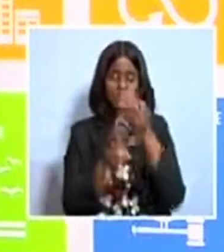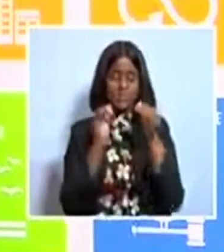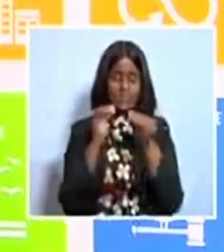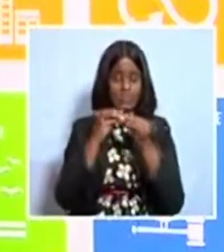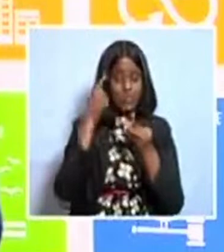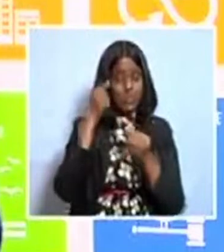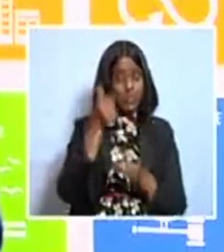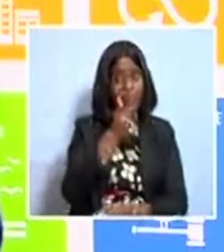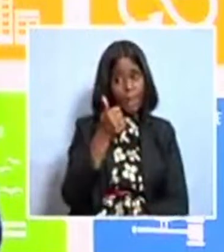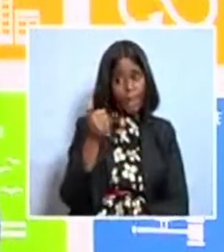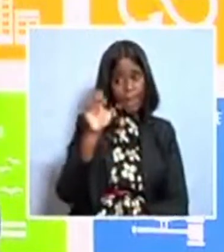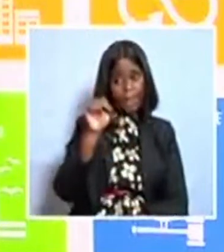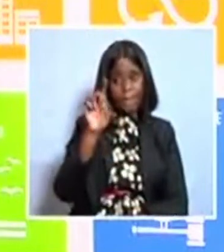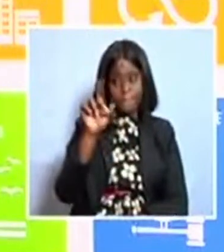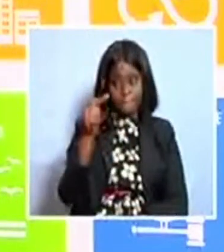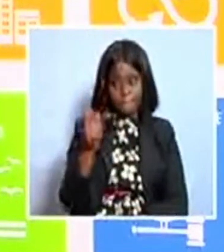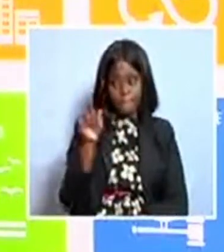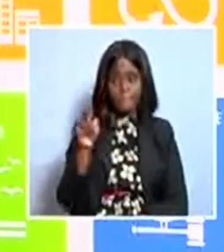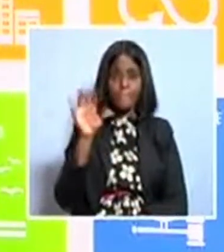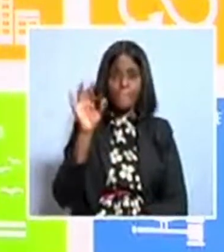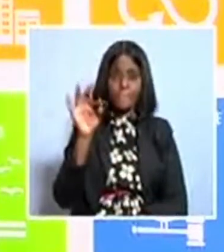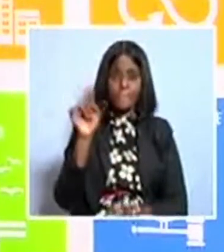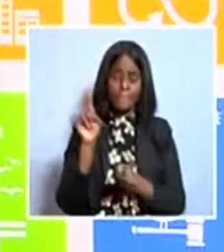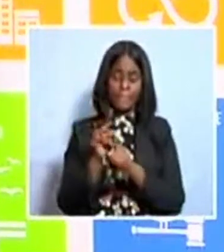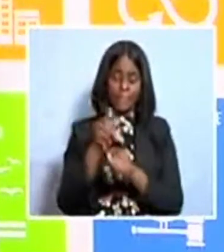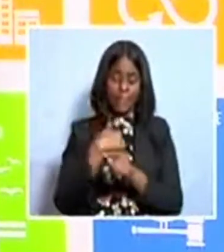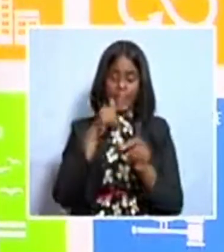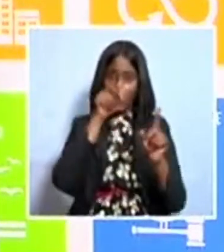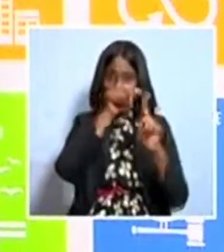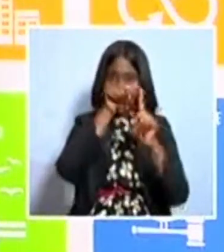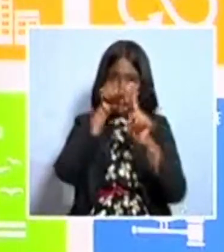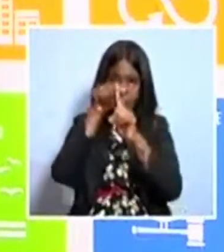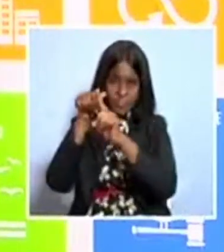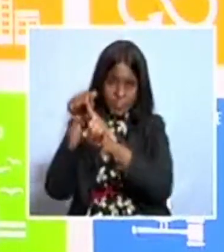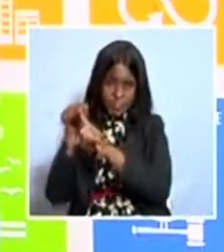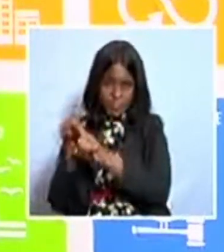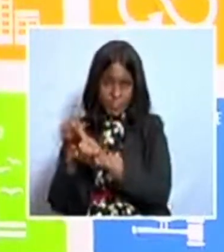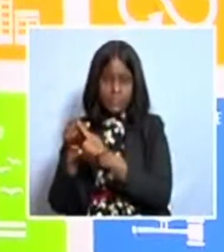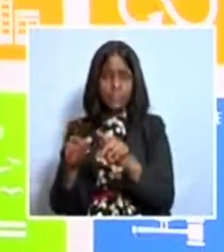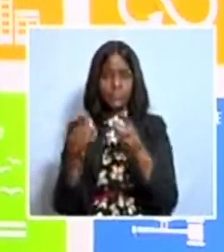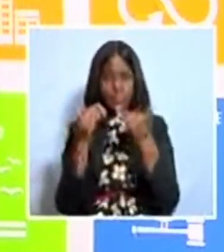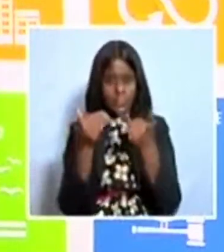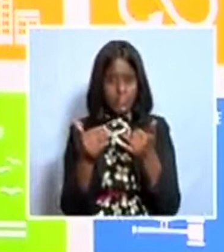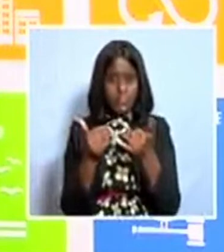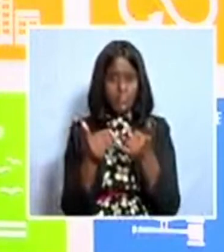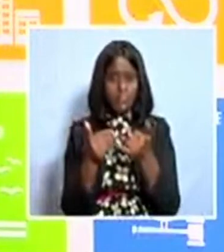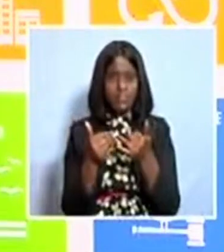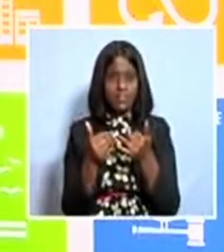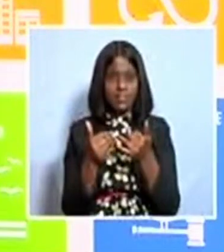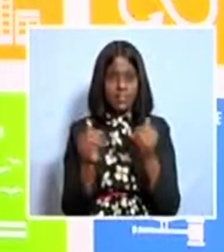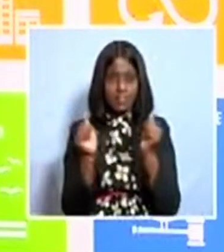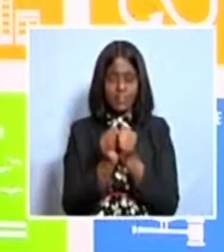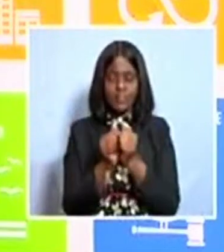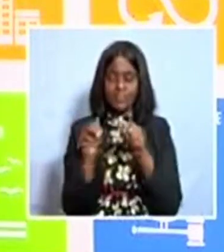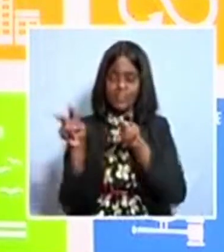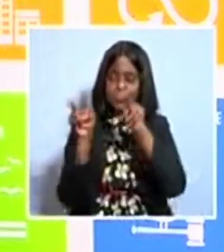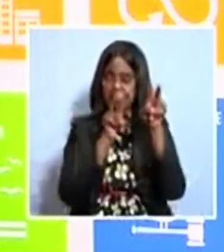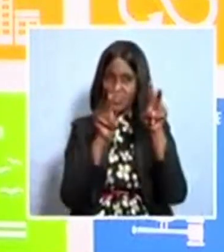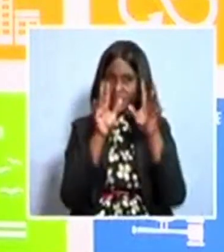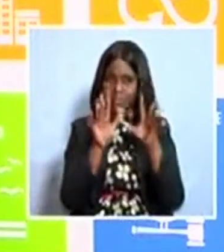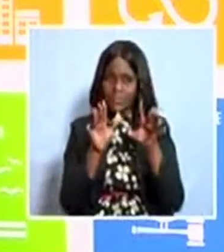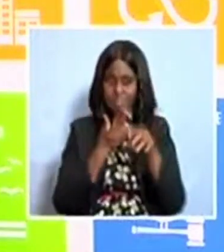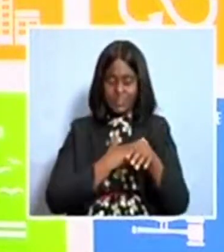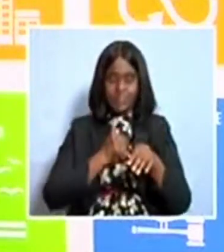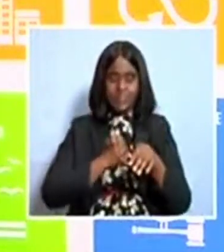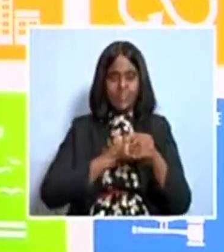under SDG 9, to set up targets. Okay. Because right now, I'm sure many viewers, even